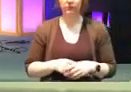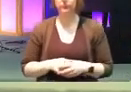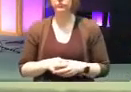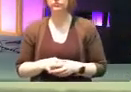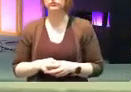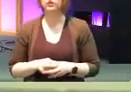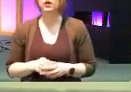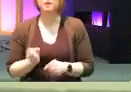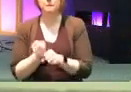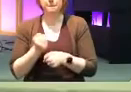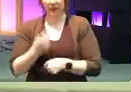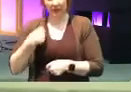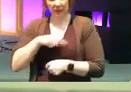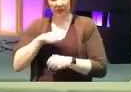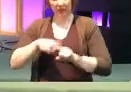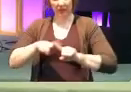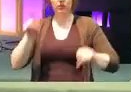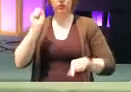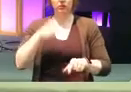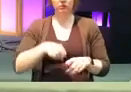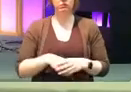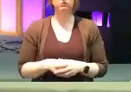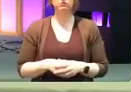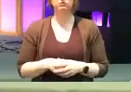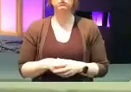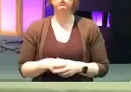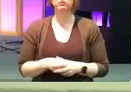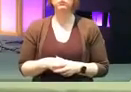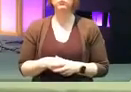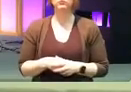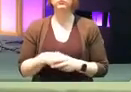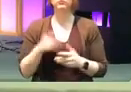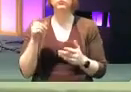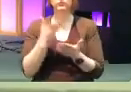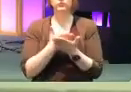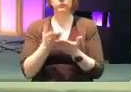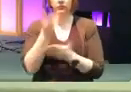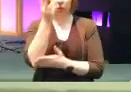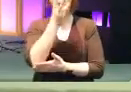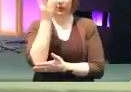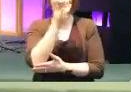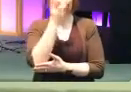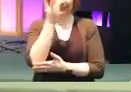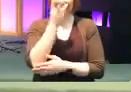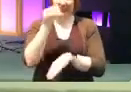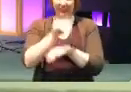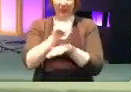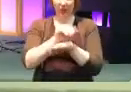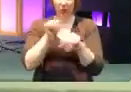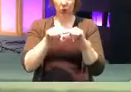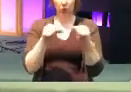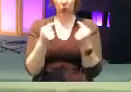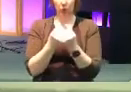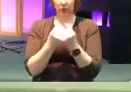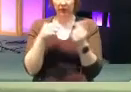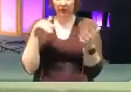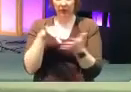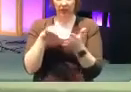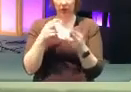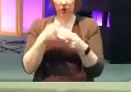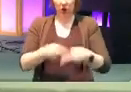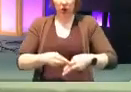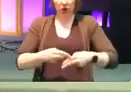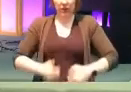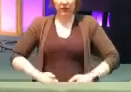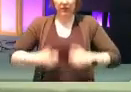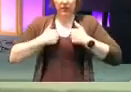And it makes us different. One of the things that we're doing is, on Wednesday nights, we are doing a group study called Living in the Spirit and kind of